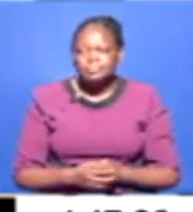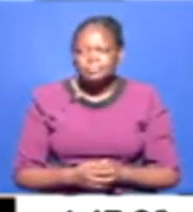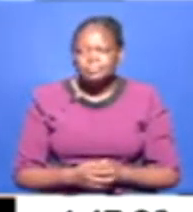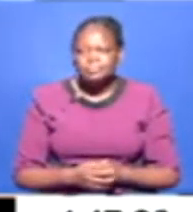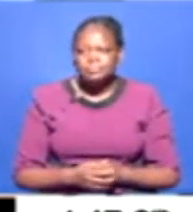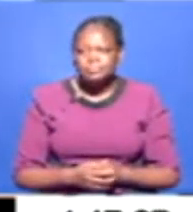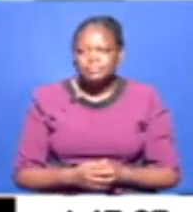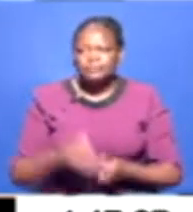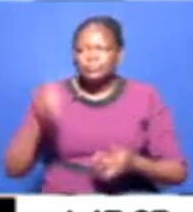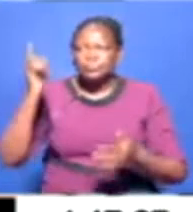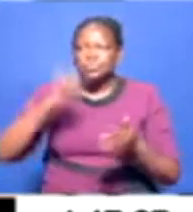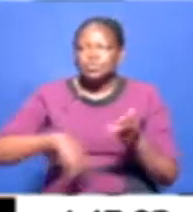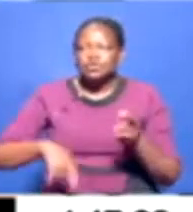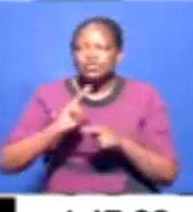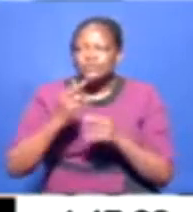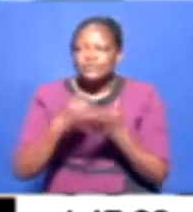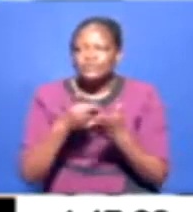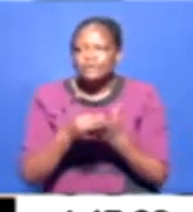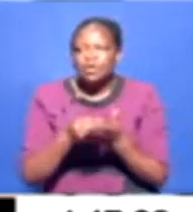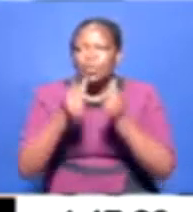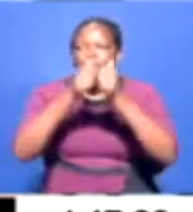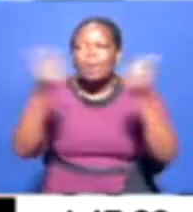Was the use of those funds effective?